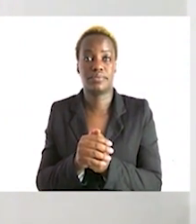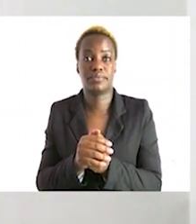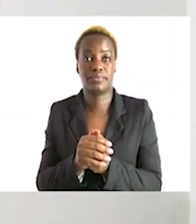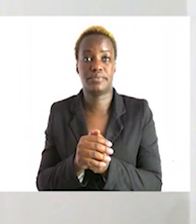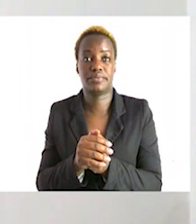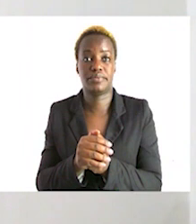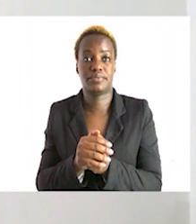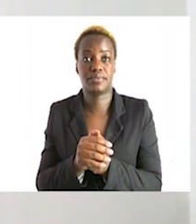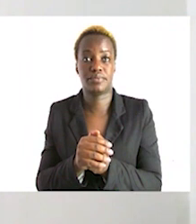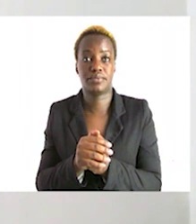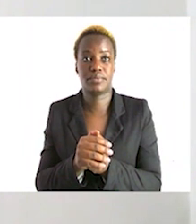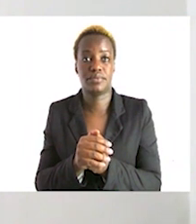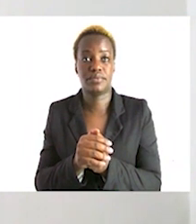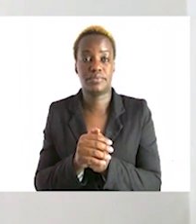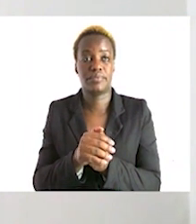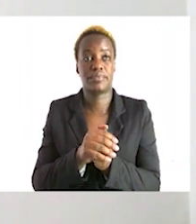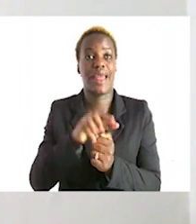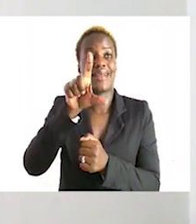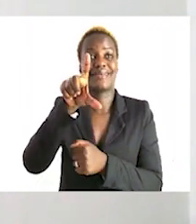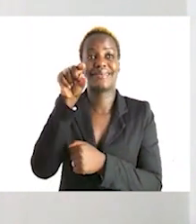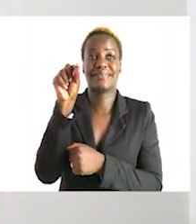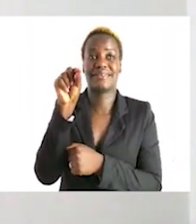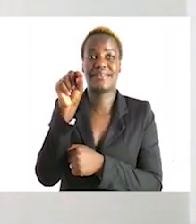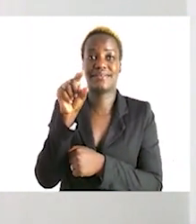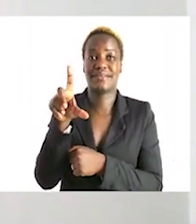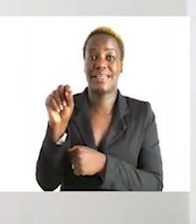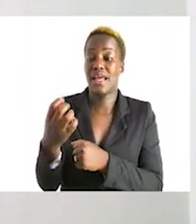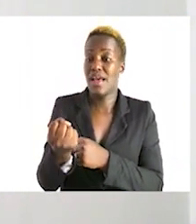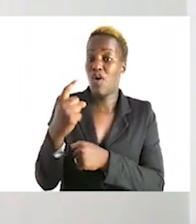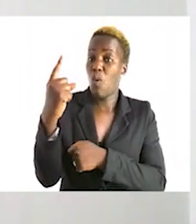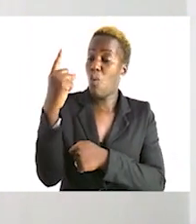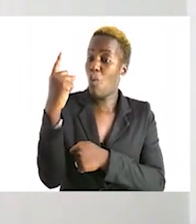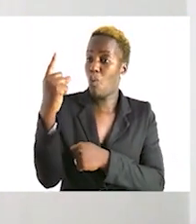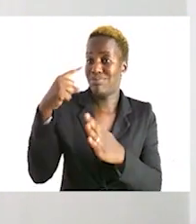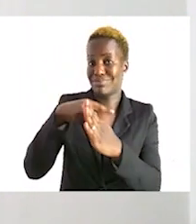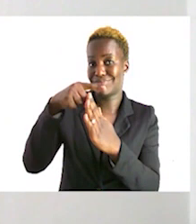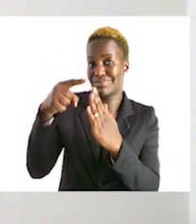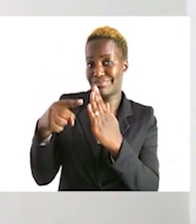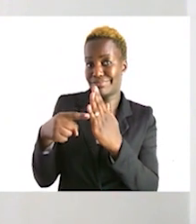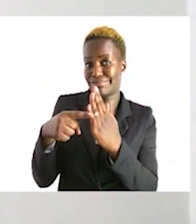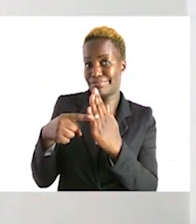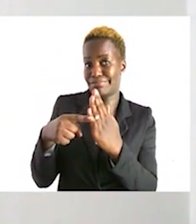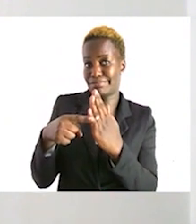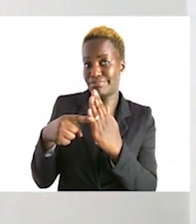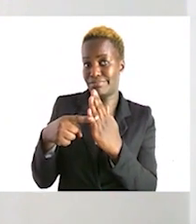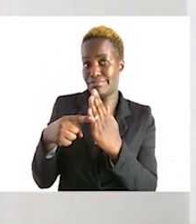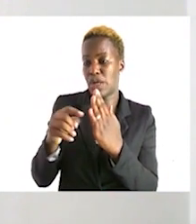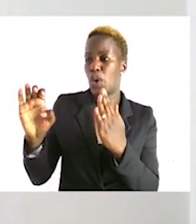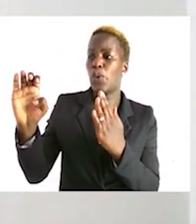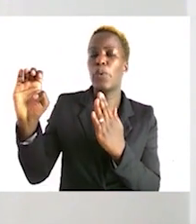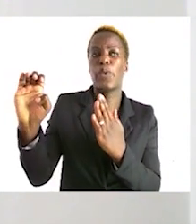this word here? It only has one vowel sound. So the sound